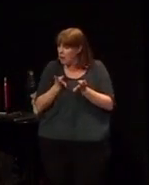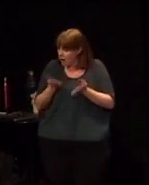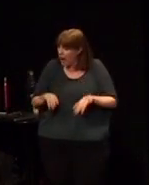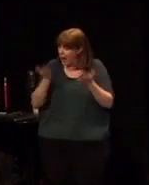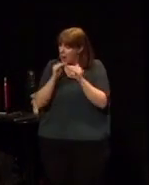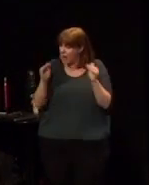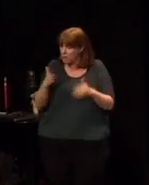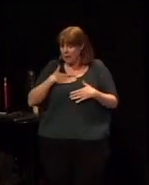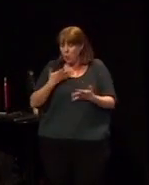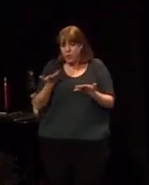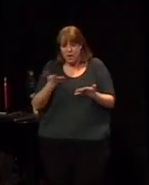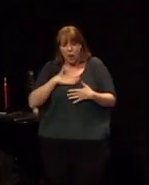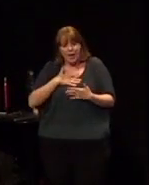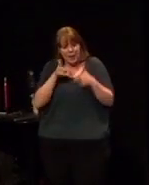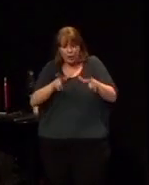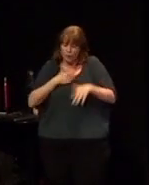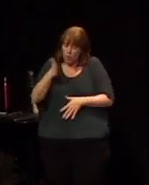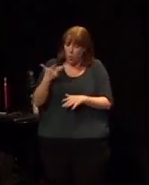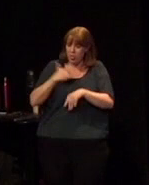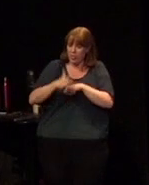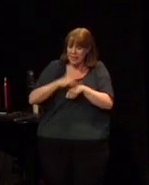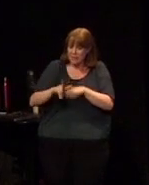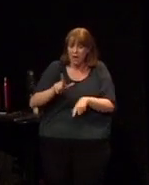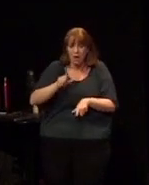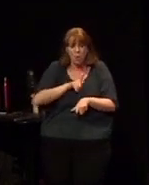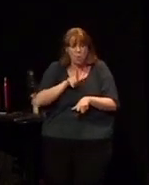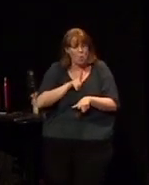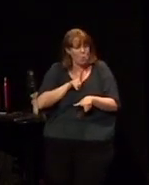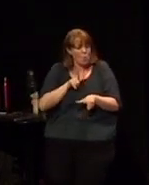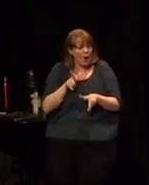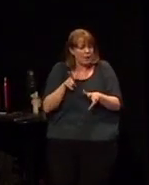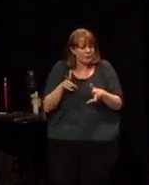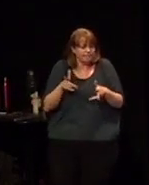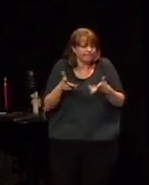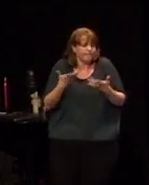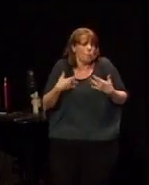that's how we appreciate language. We go to theatre to have language heightened, we go to have